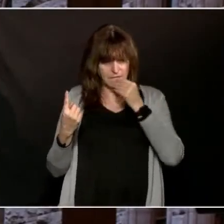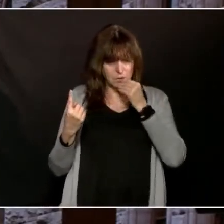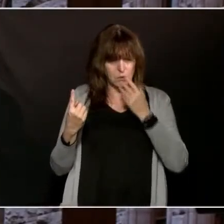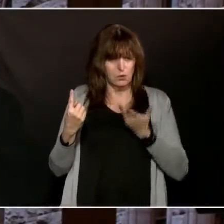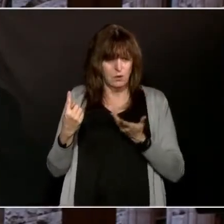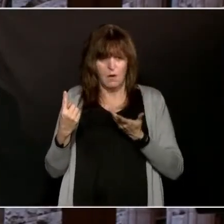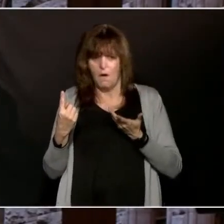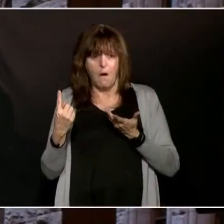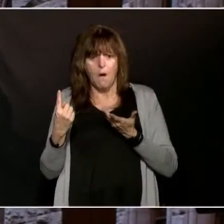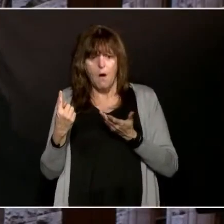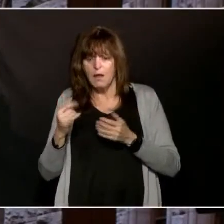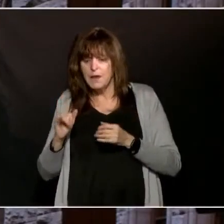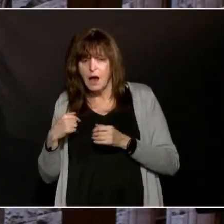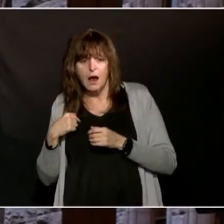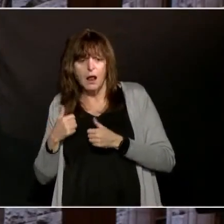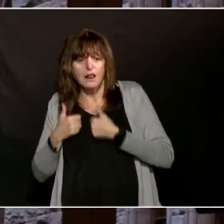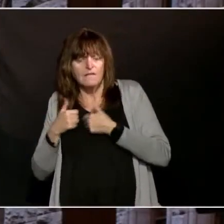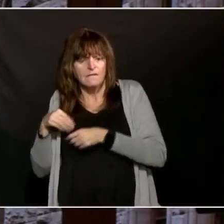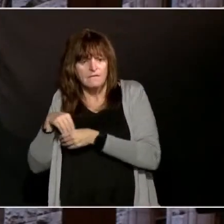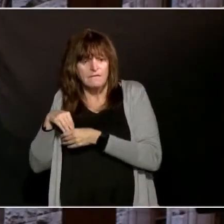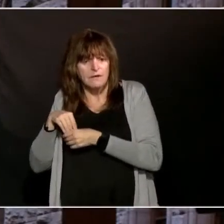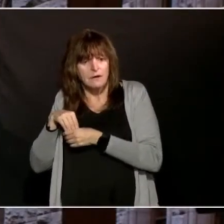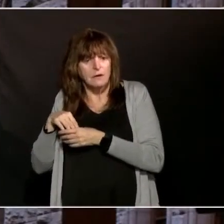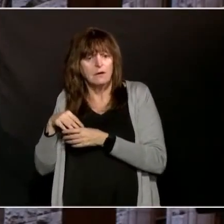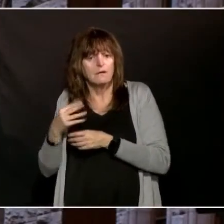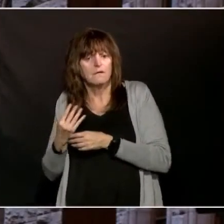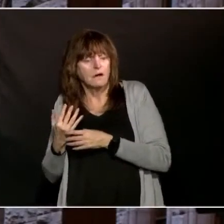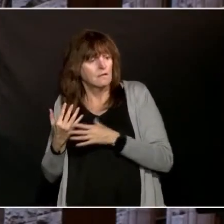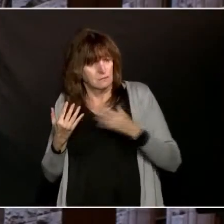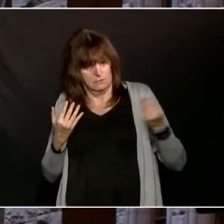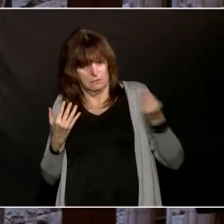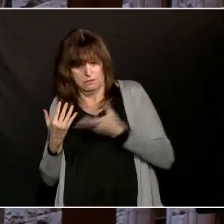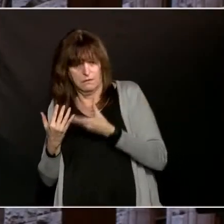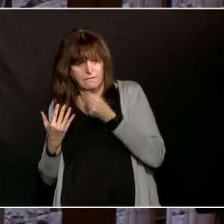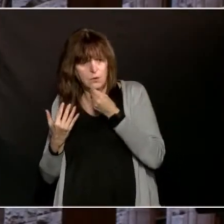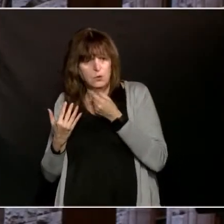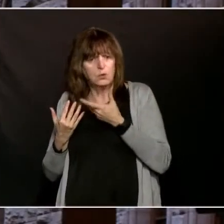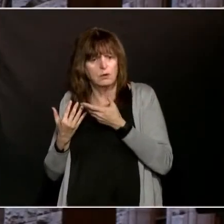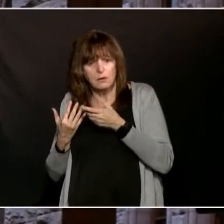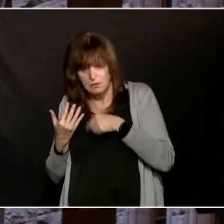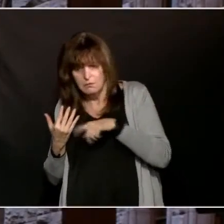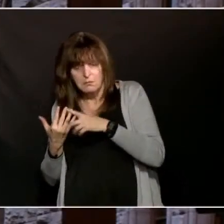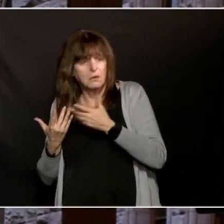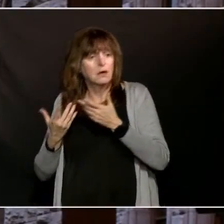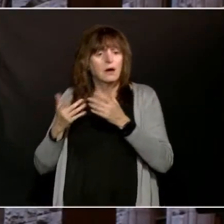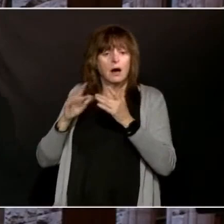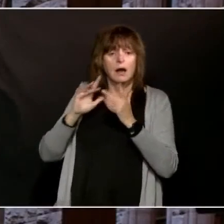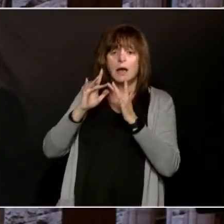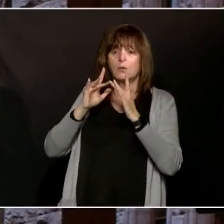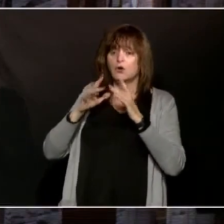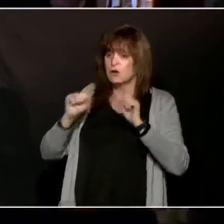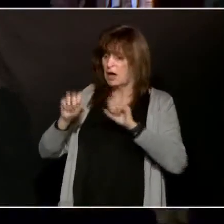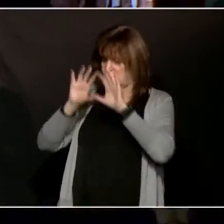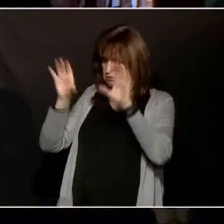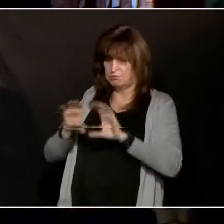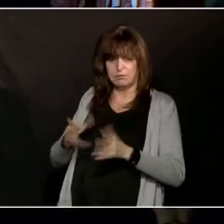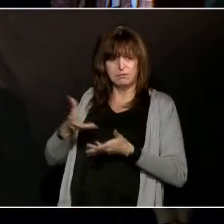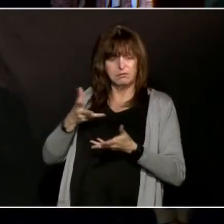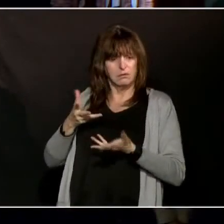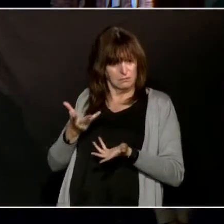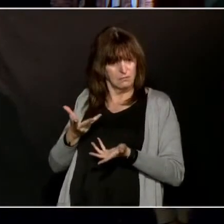connection and enjoy the activity, whatever you're doing virtually. It can be done very safely. Thanks, everyone.